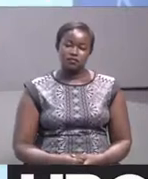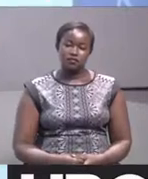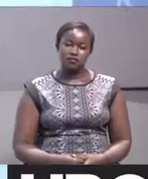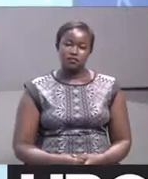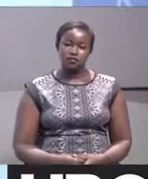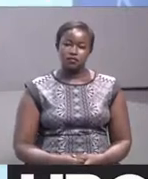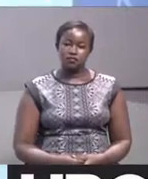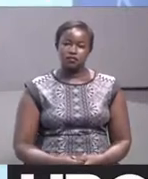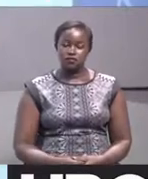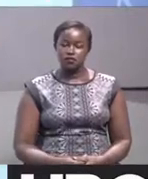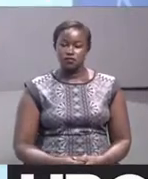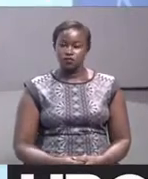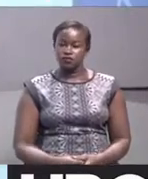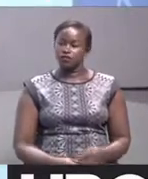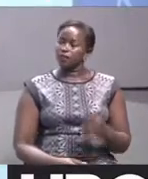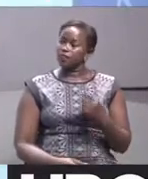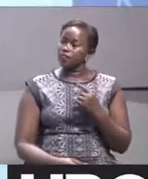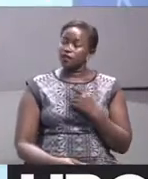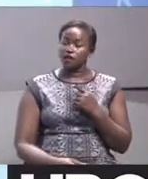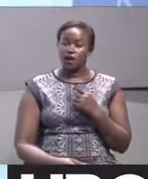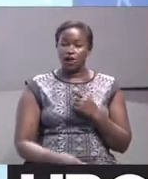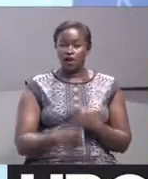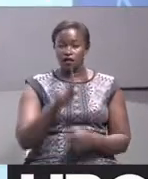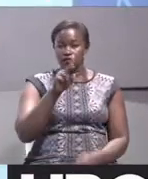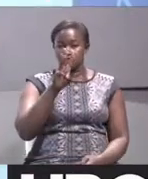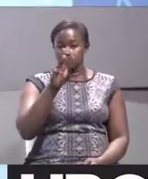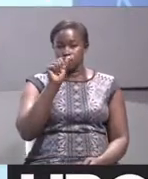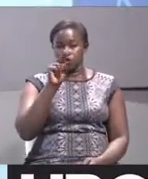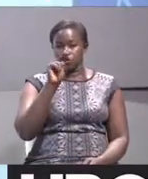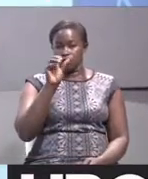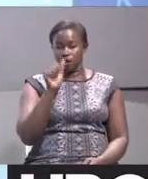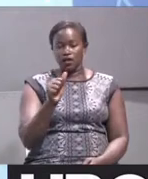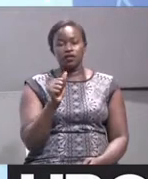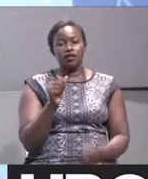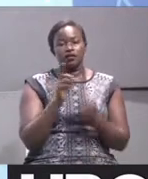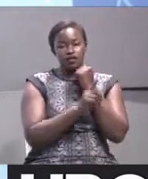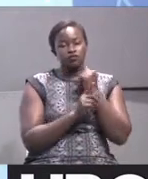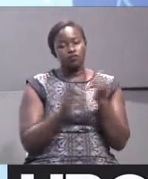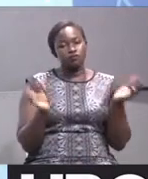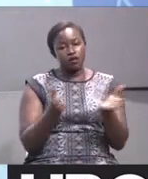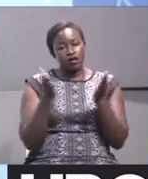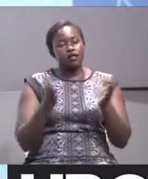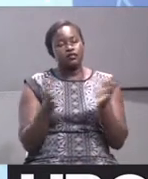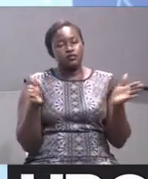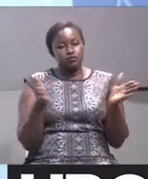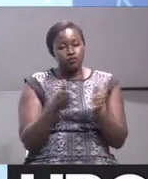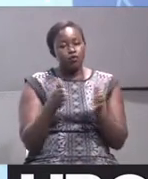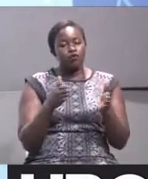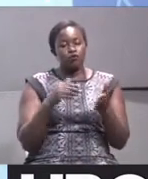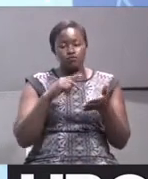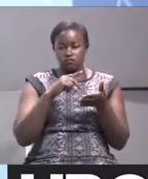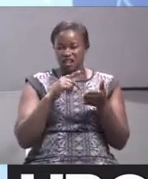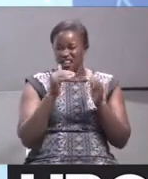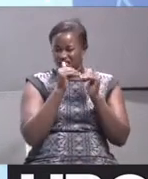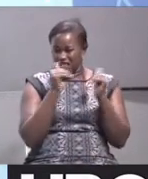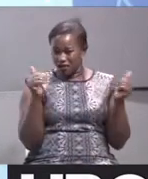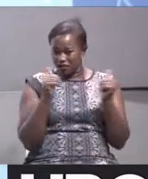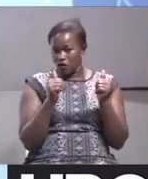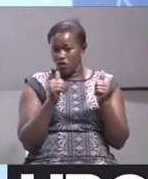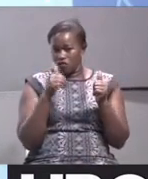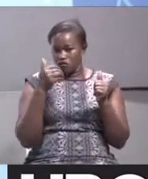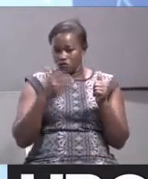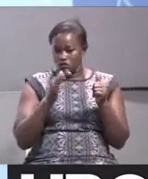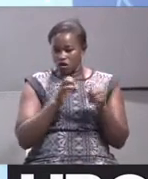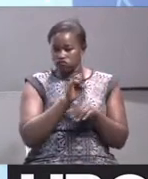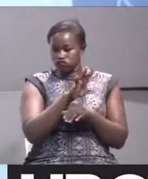Yeah, that is our story about Kwania District promoting small-scale irrigation schemes due to unstable rainfall in